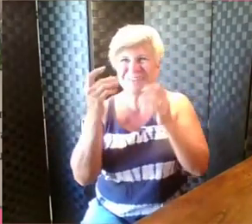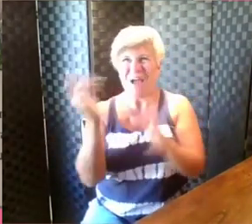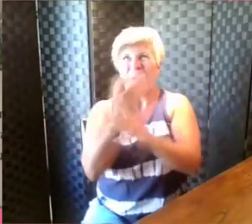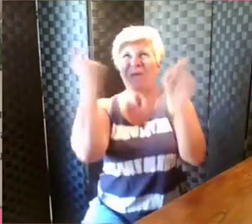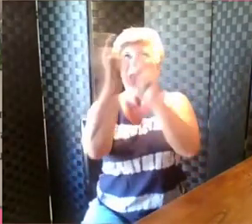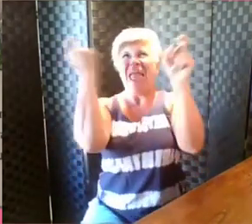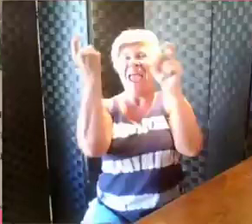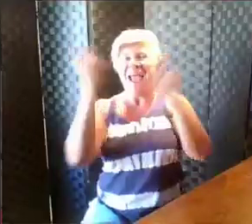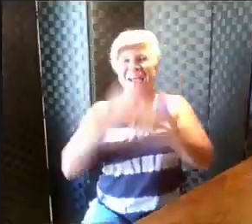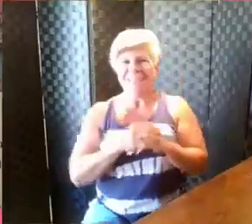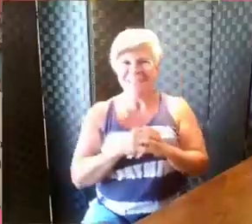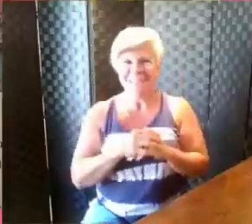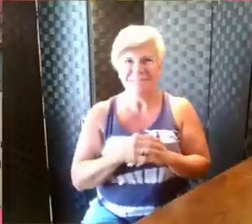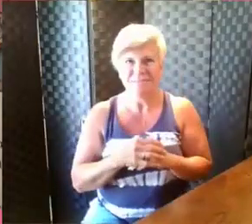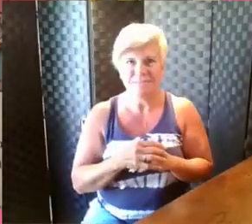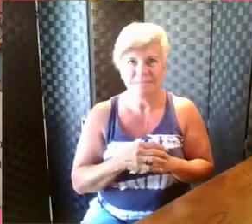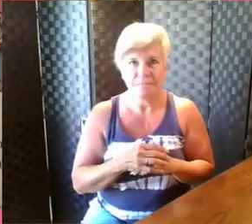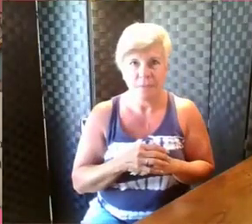School!